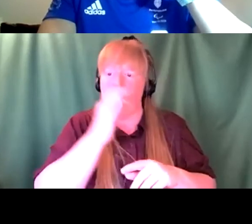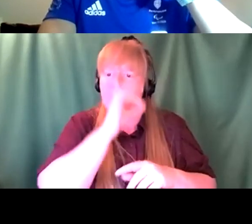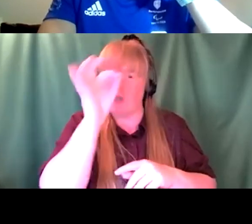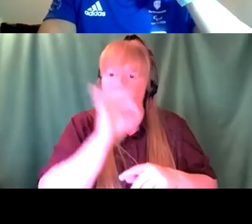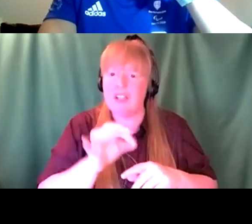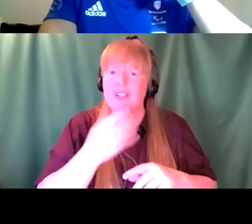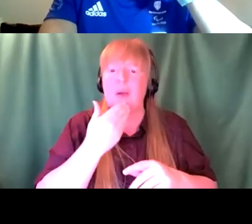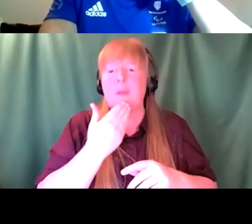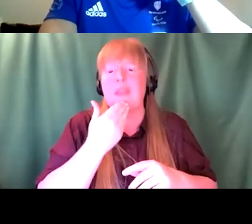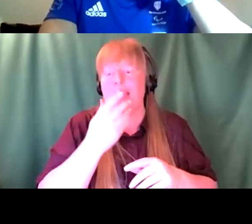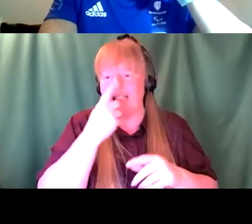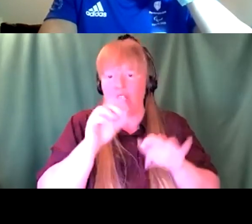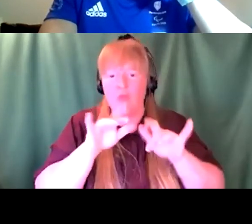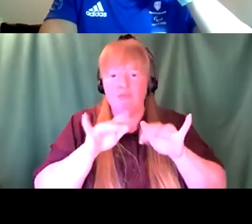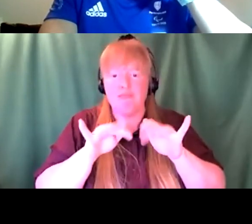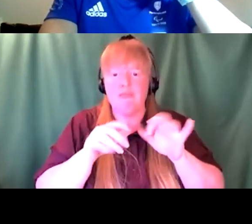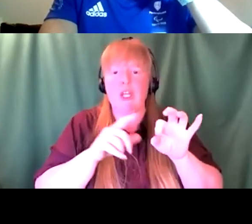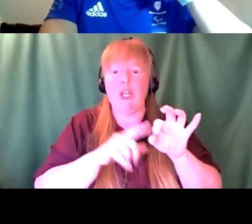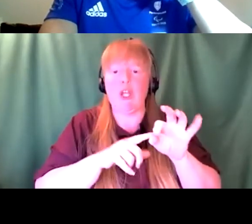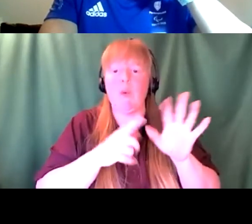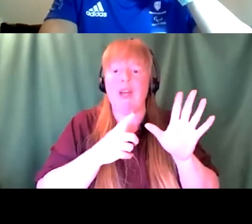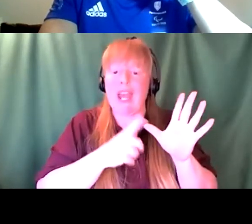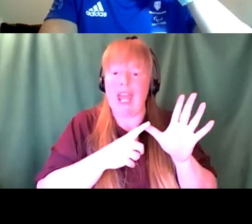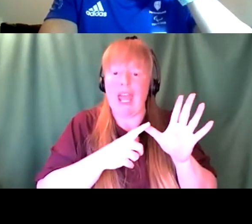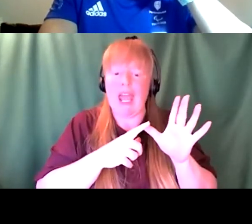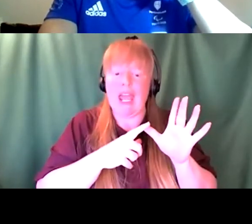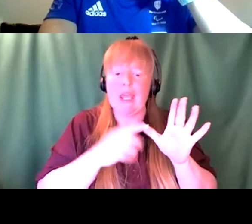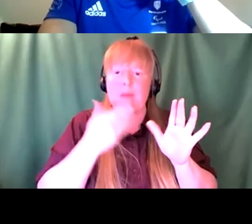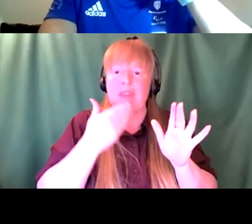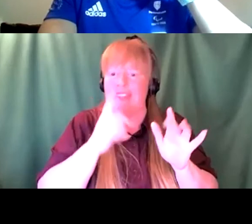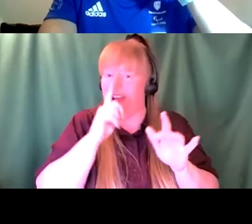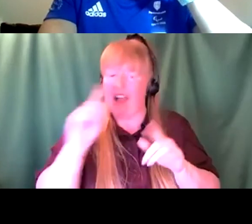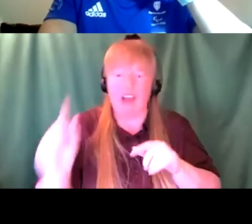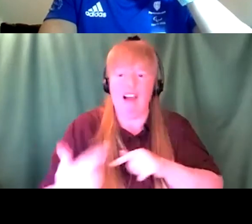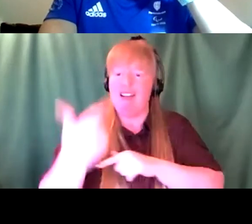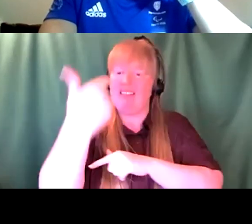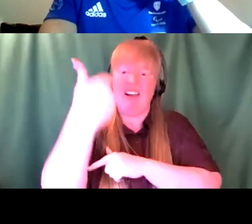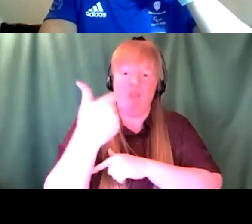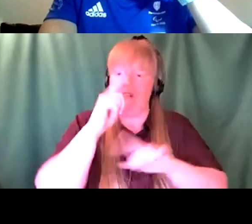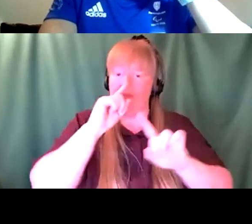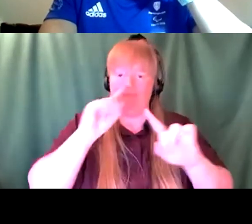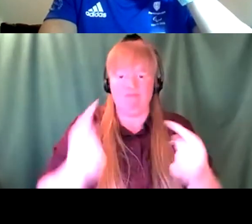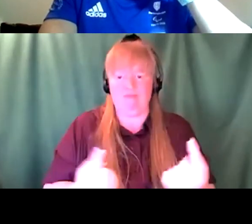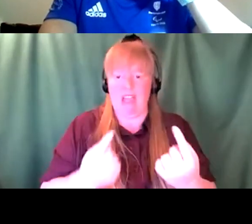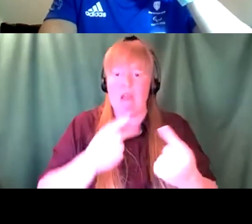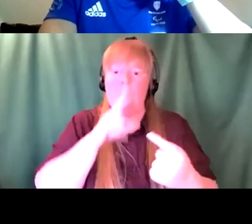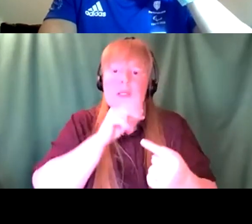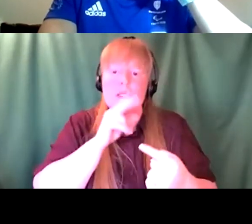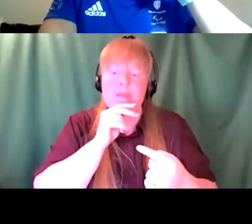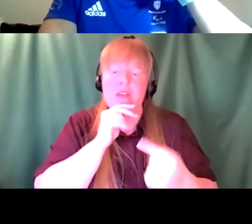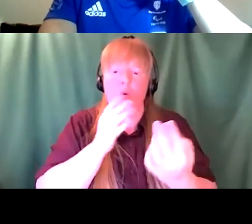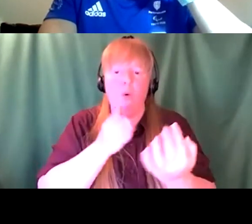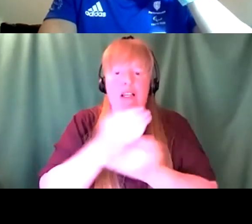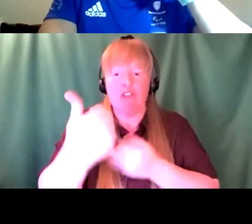you have to put it in the Q&A. I'm unable to bring you on or to speak or to interact